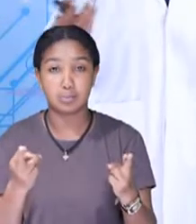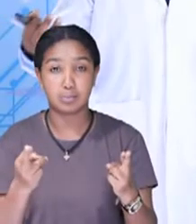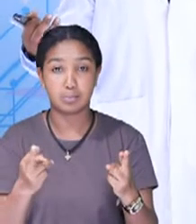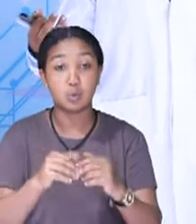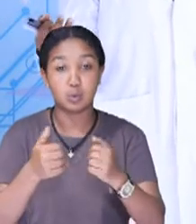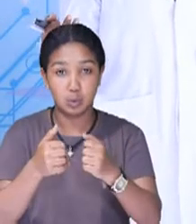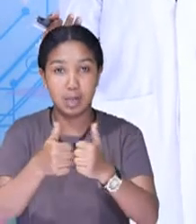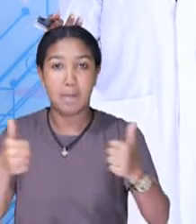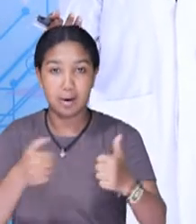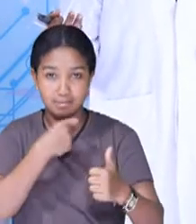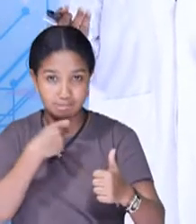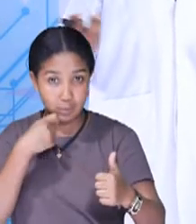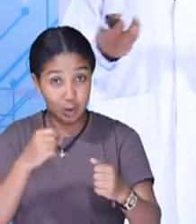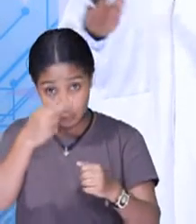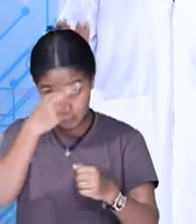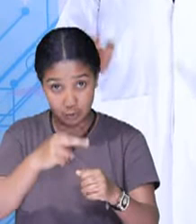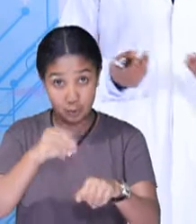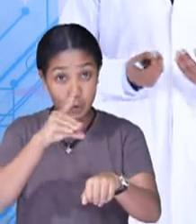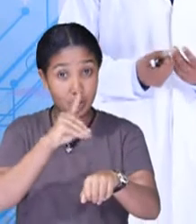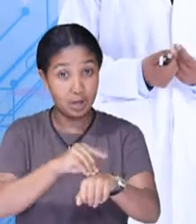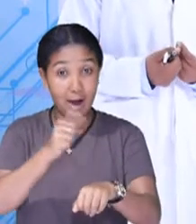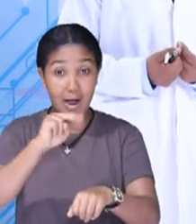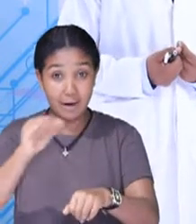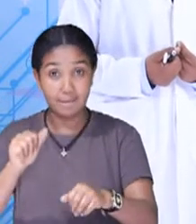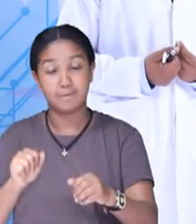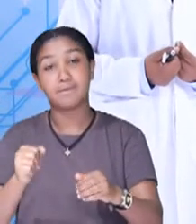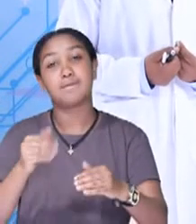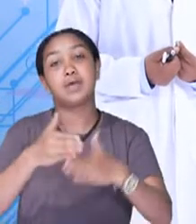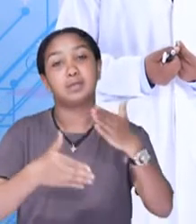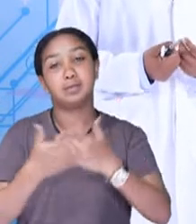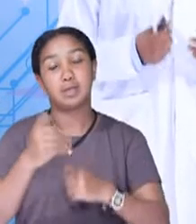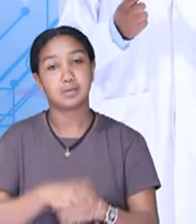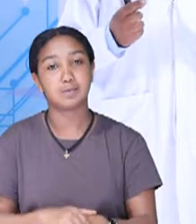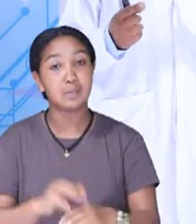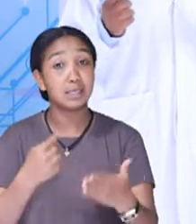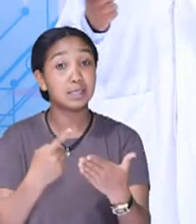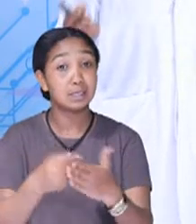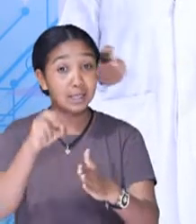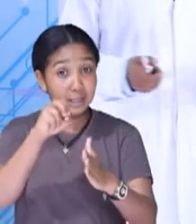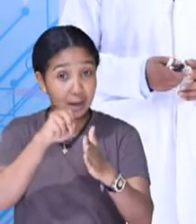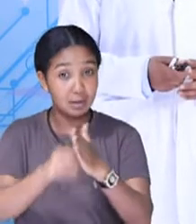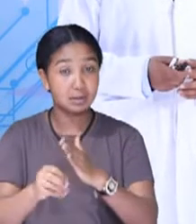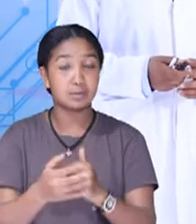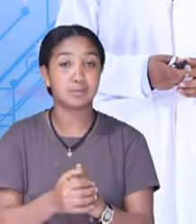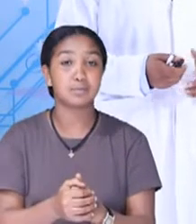to separate during anaphase stage. This